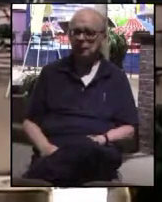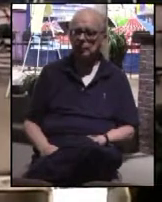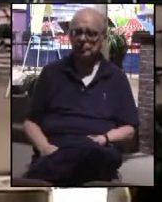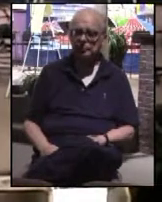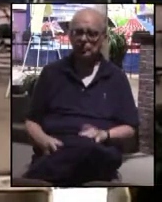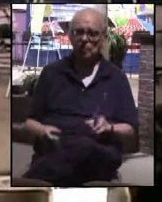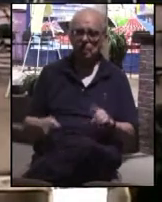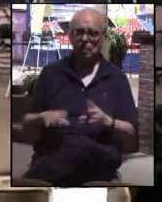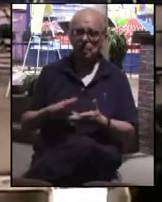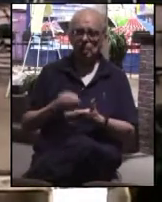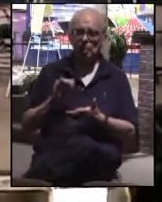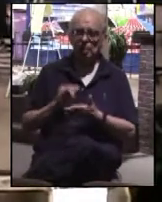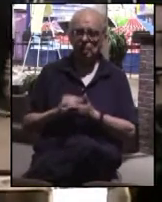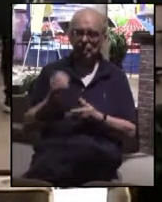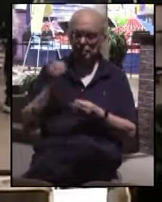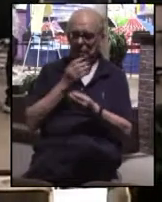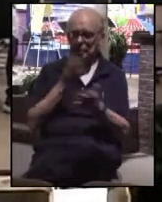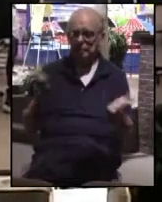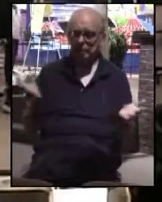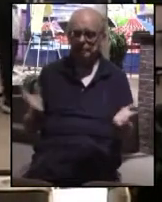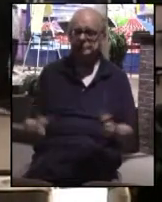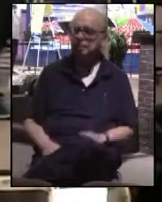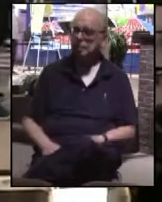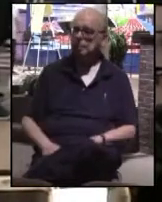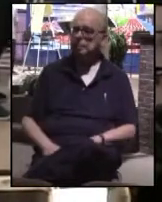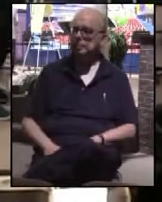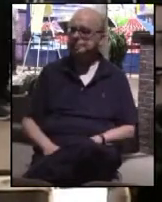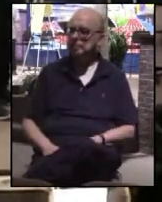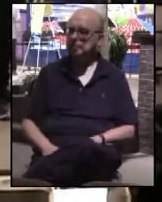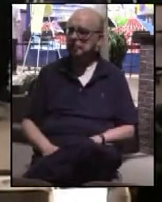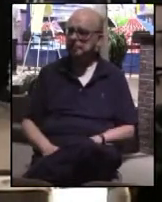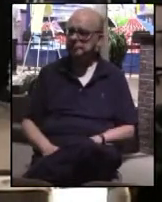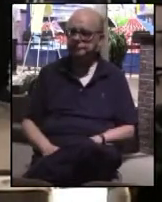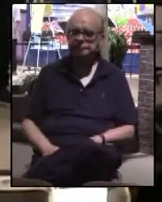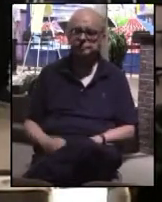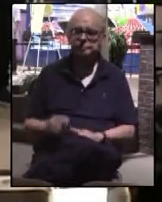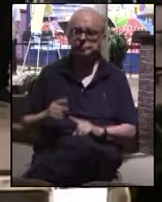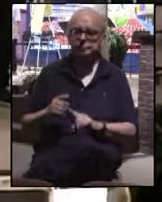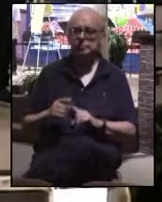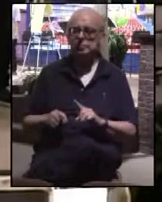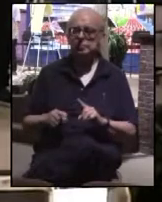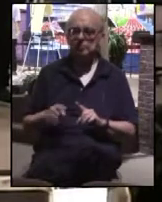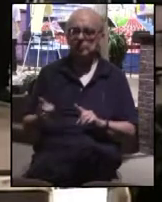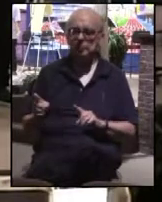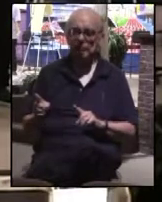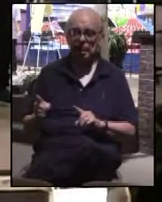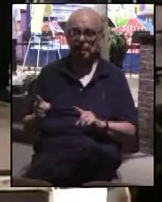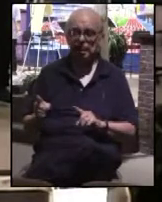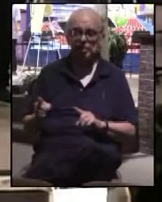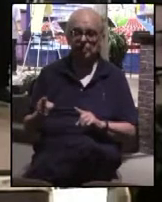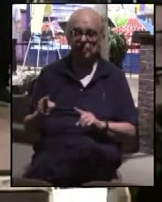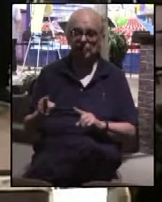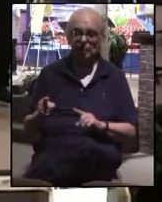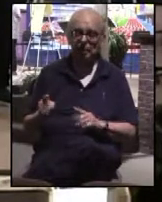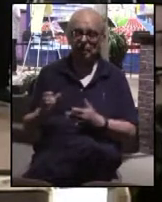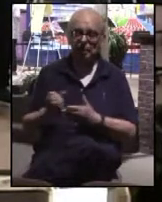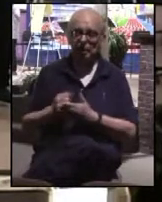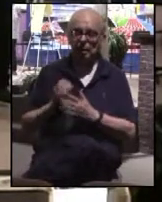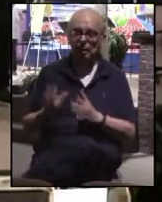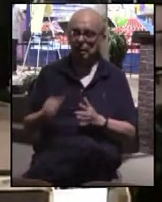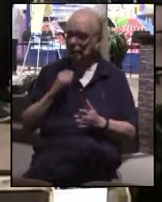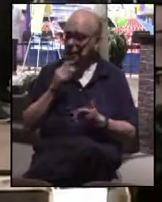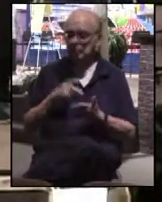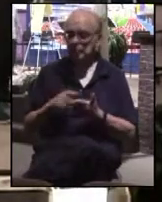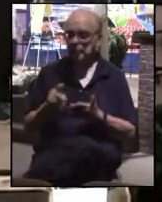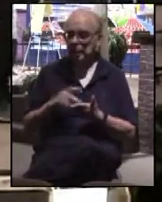out, let us know. I haven't been able to yet. They keep... I can't take them to collections either because they don't pay my bill that I